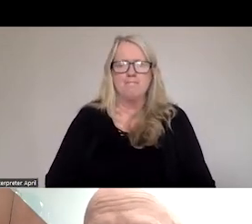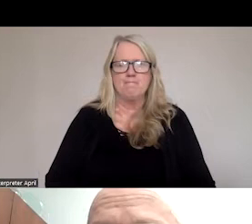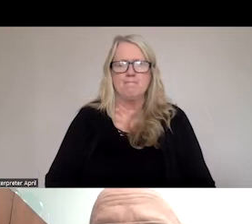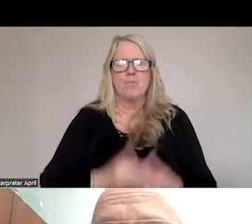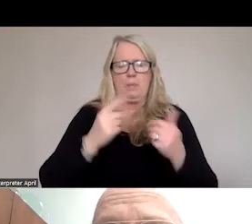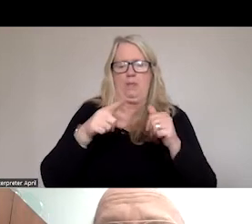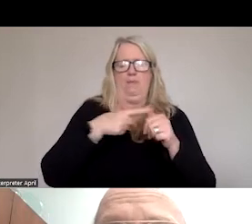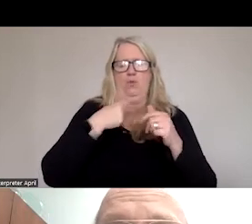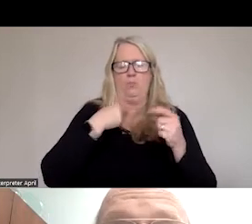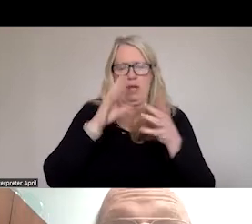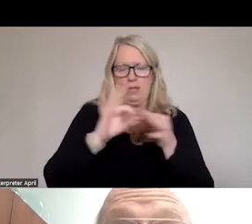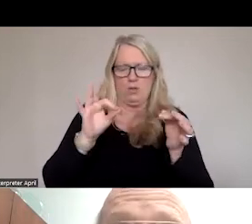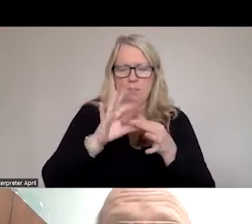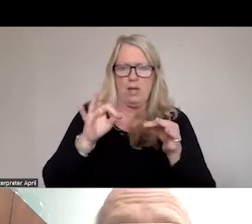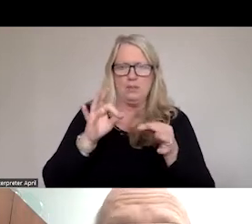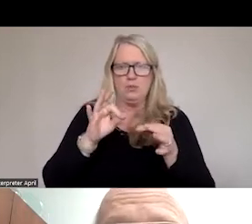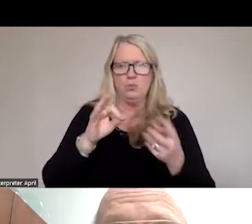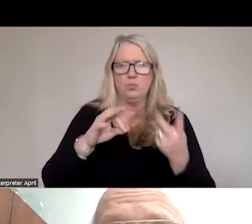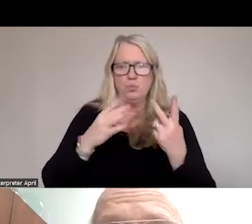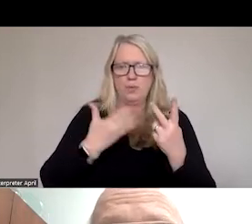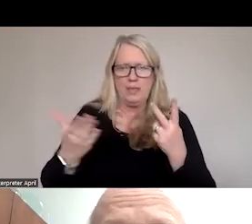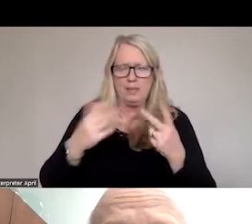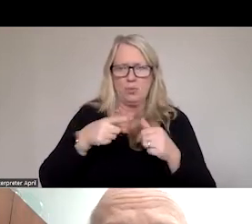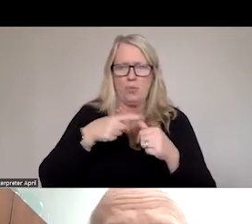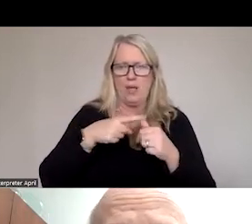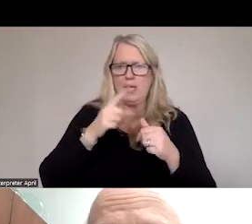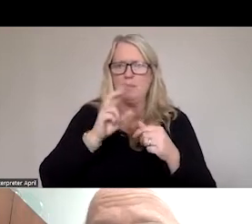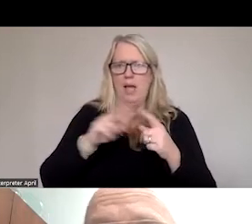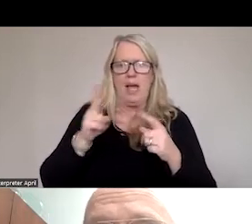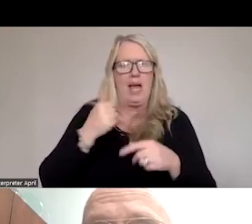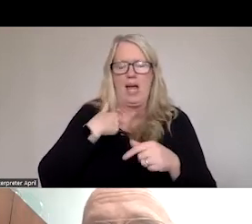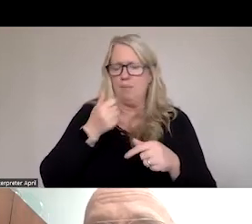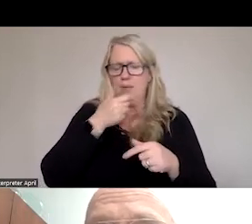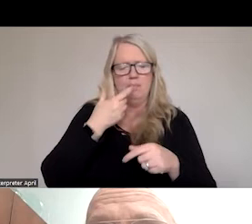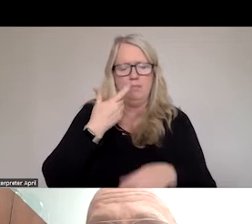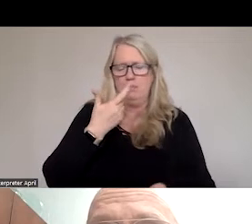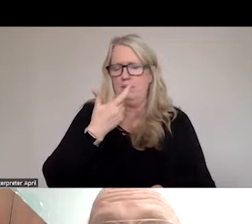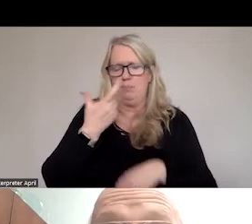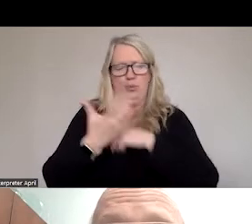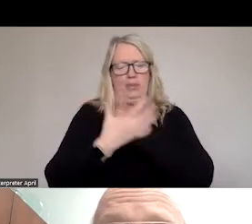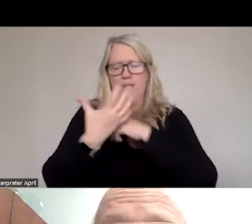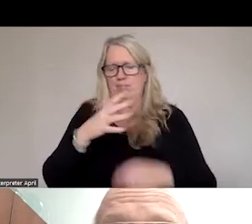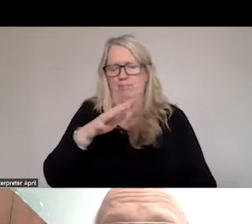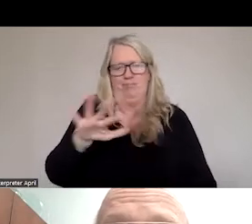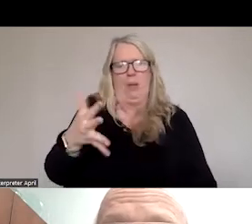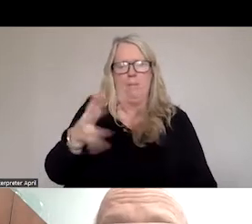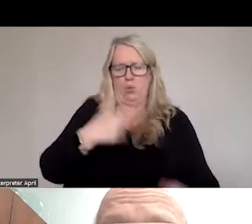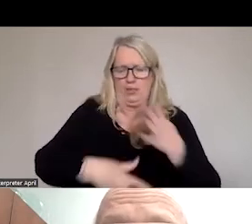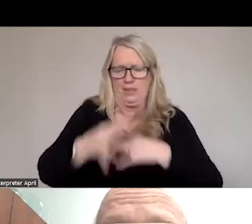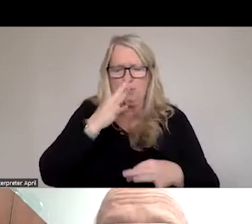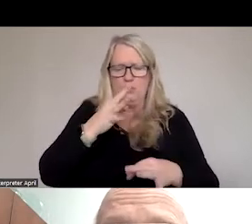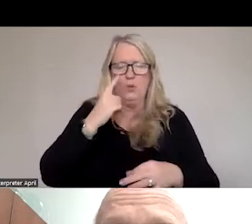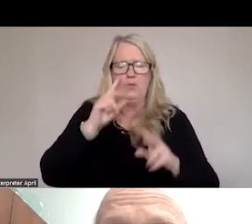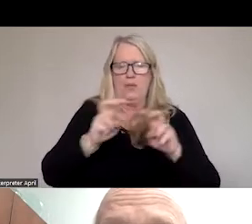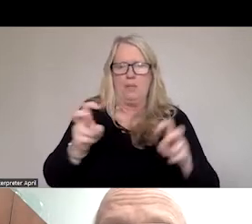my comments with 2 things. One is that I'm really a poor substitute on this panel for